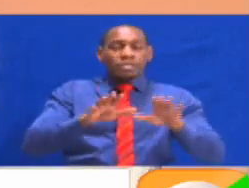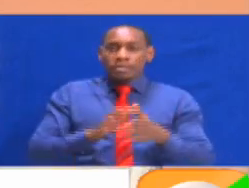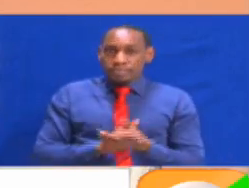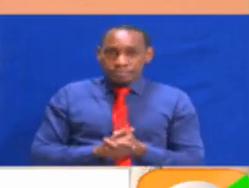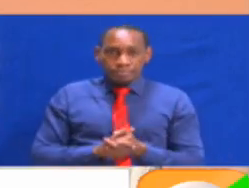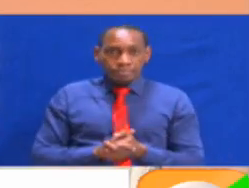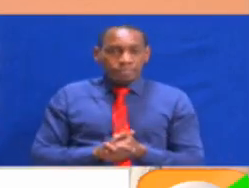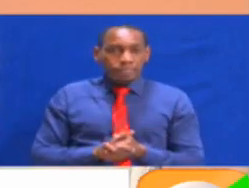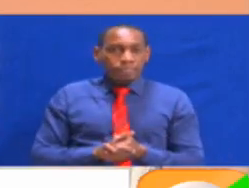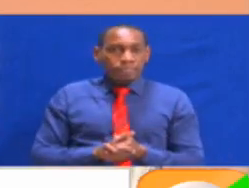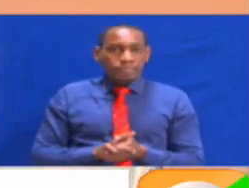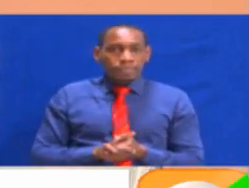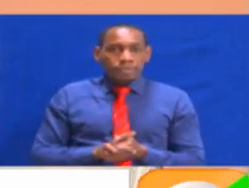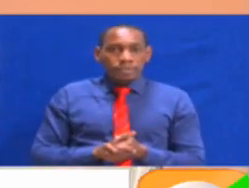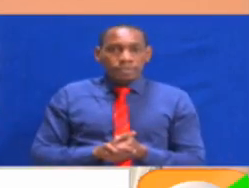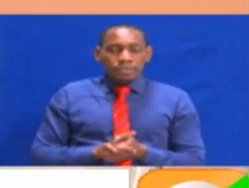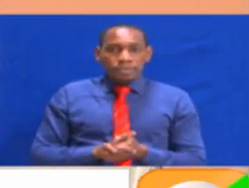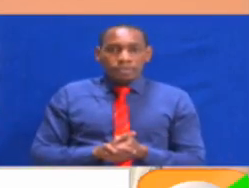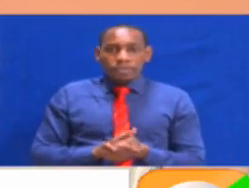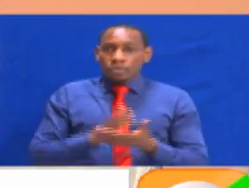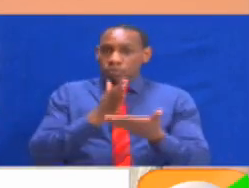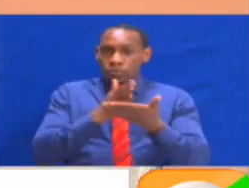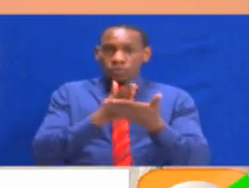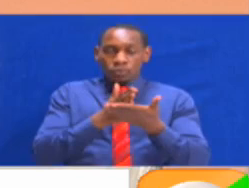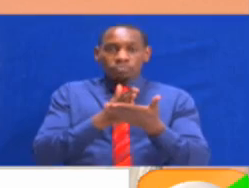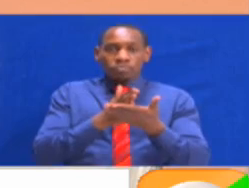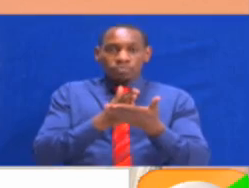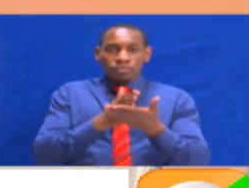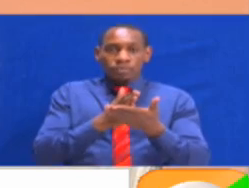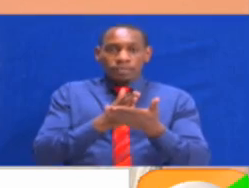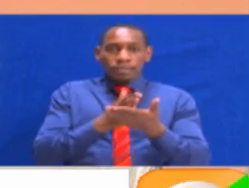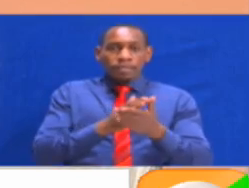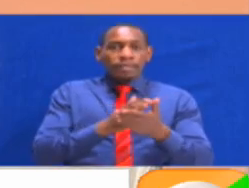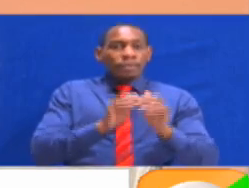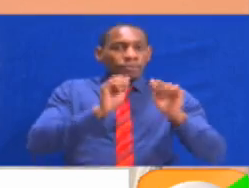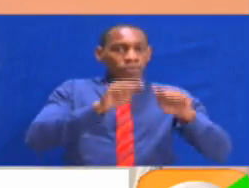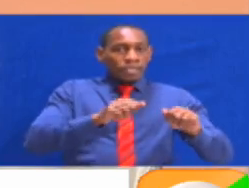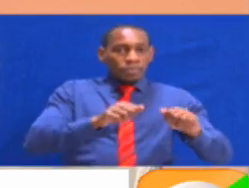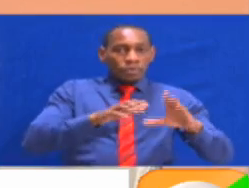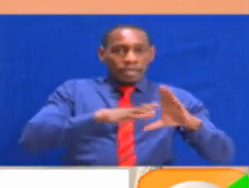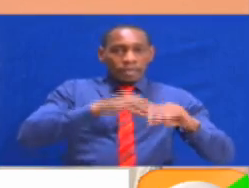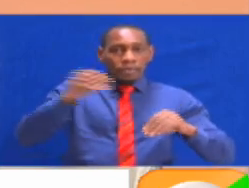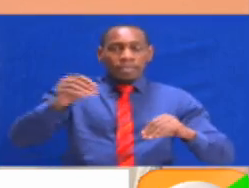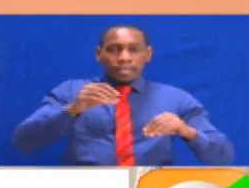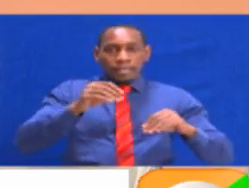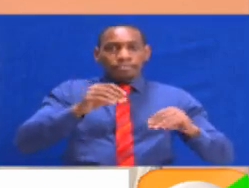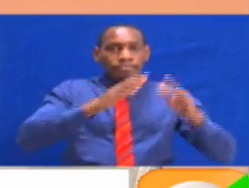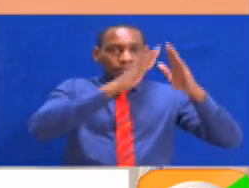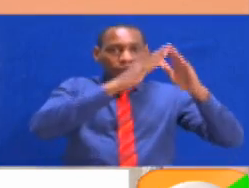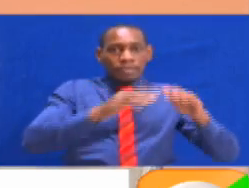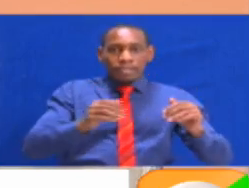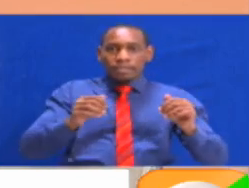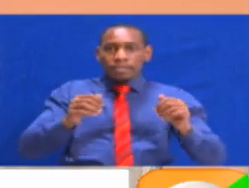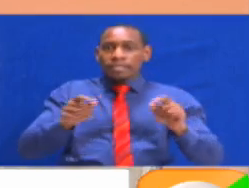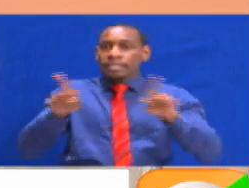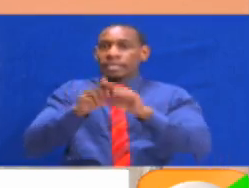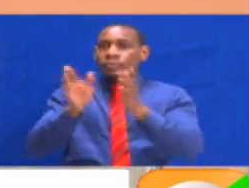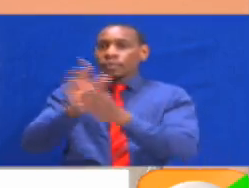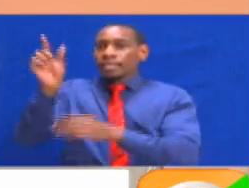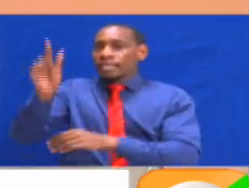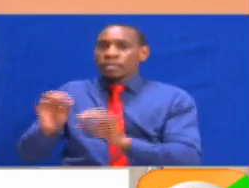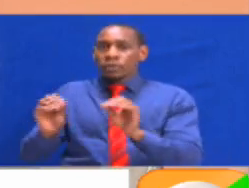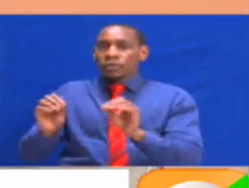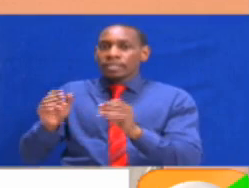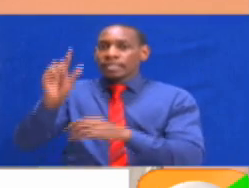altogether. So it's some compromises. You can leave your house. We haven't gotten to Italy yet during their lockdown where nobody